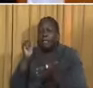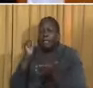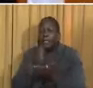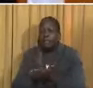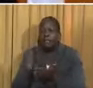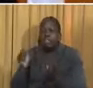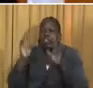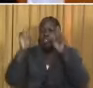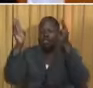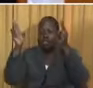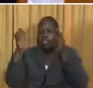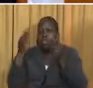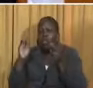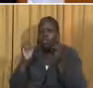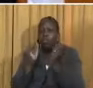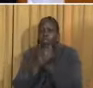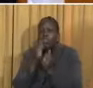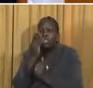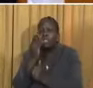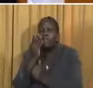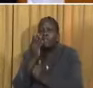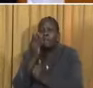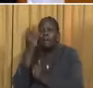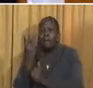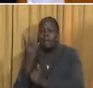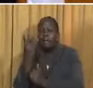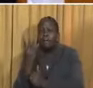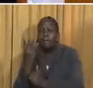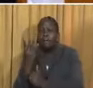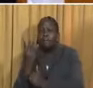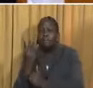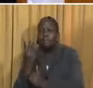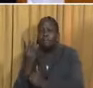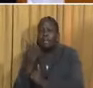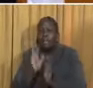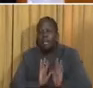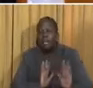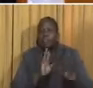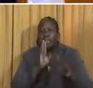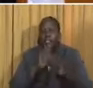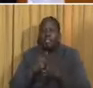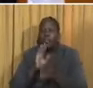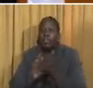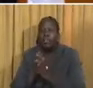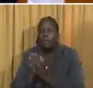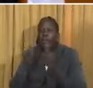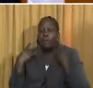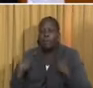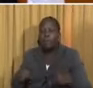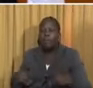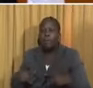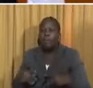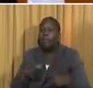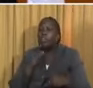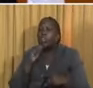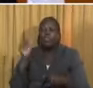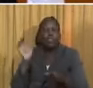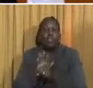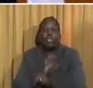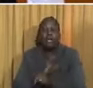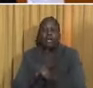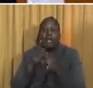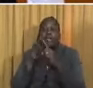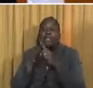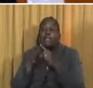14th April 2021, the President formally declared the four vacancies. The vacancies were not filled until